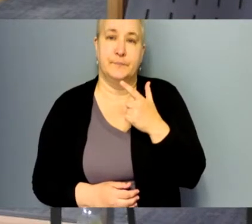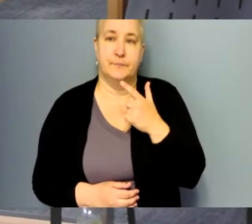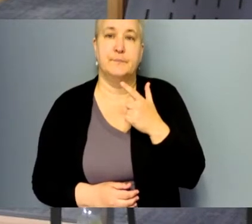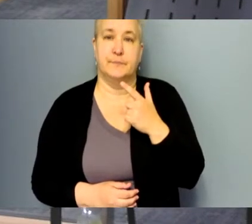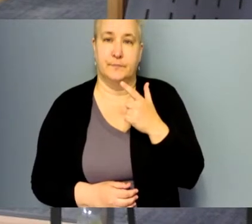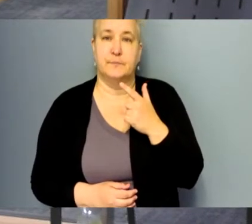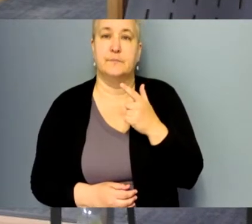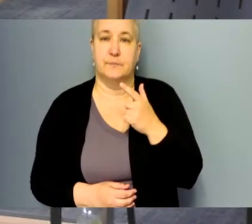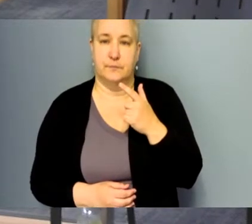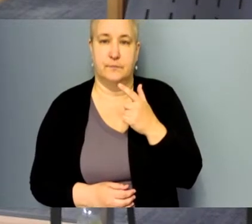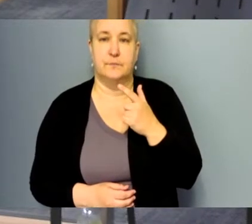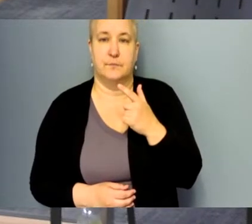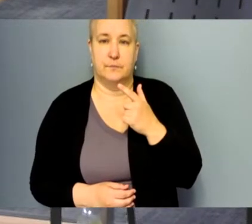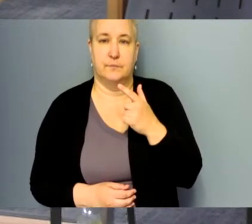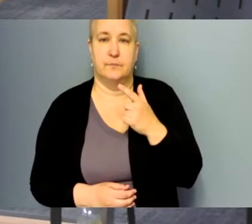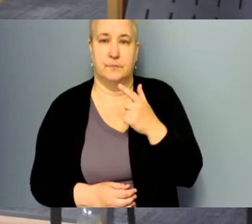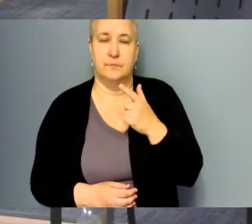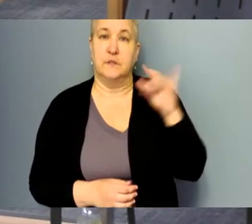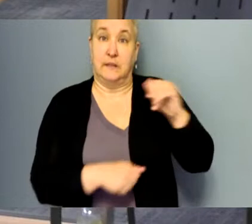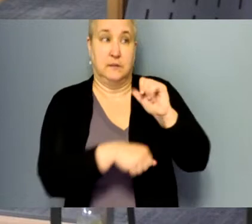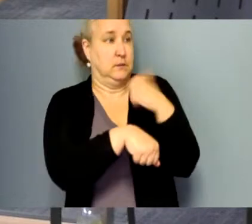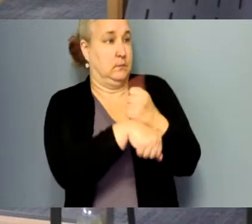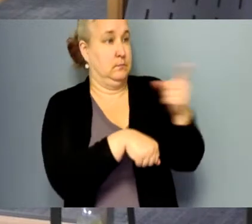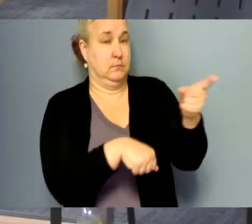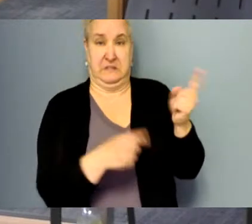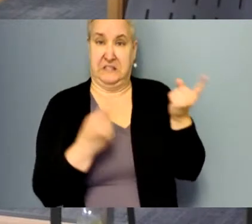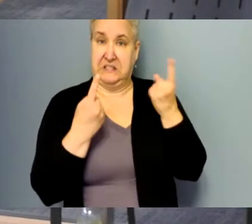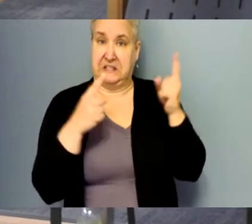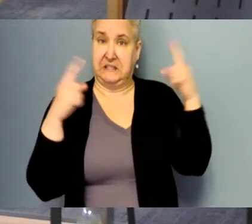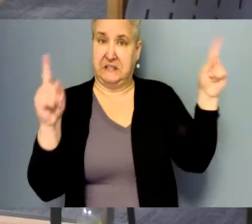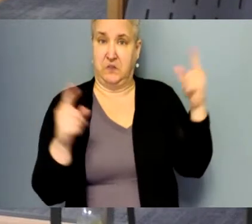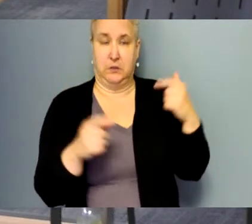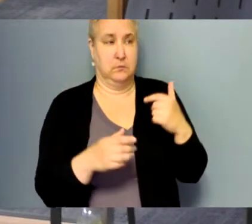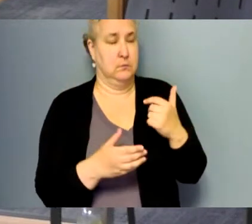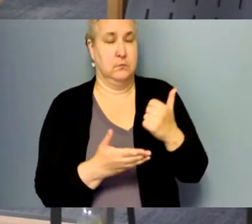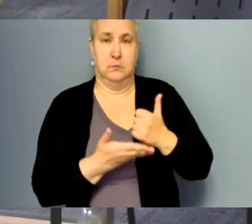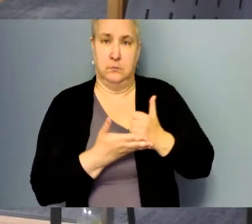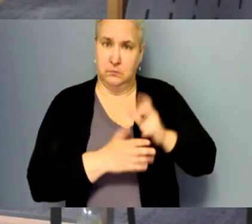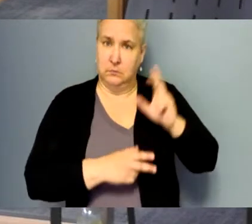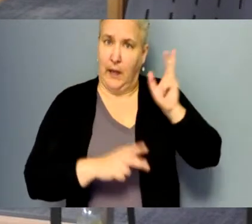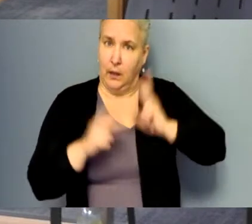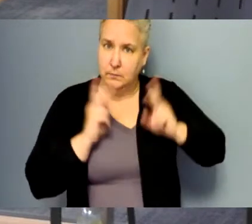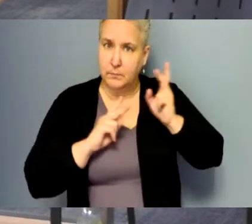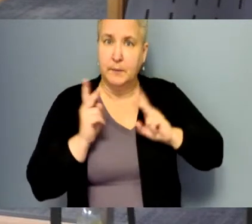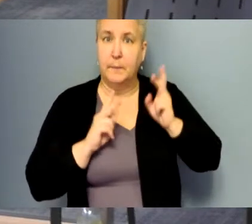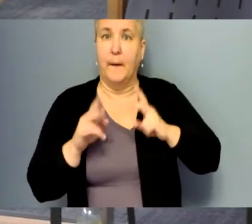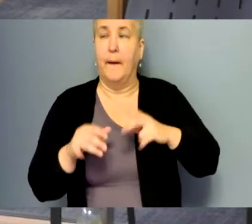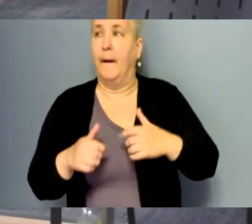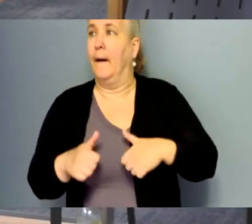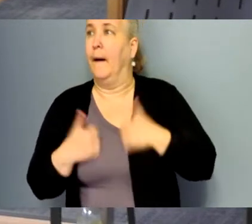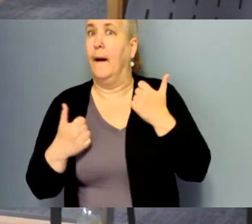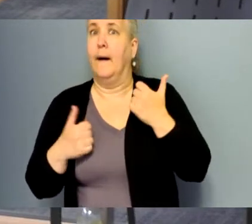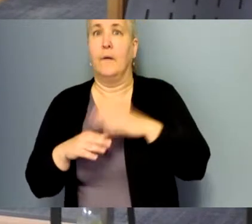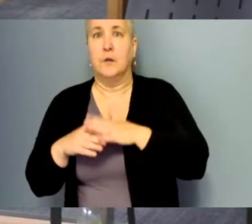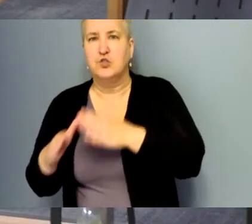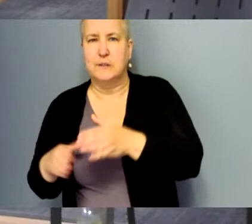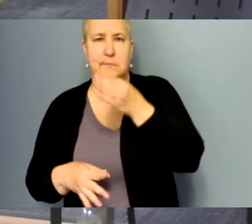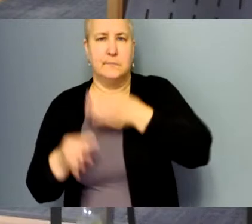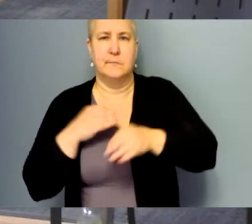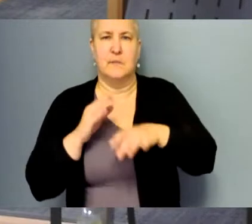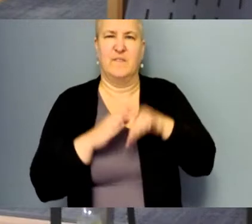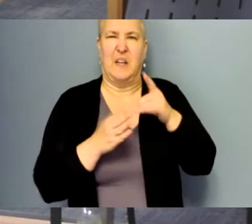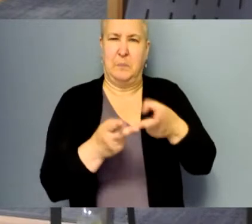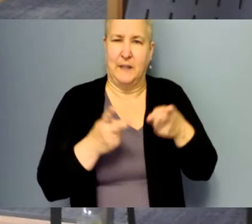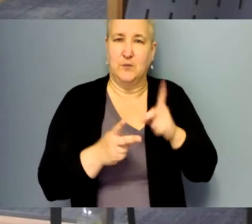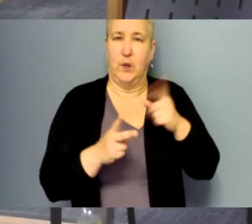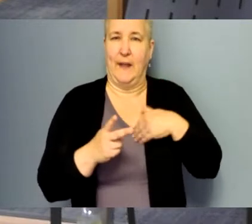been set up and works successfully to help divert people from public places and provide a place where there's steady services